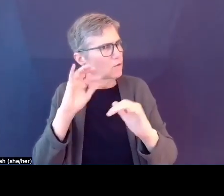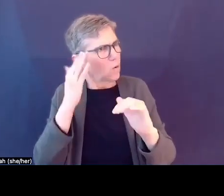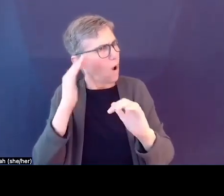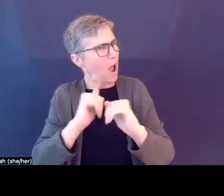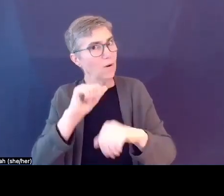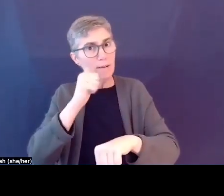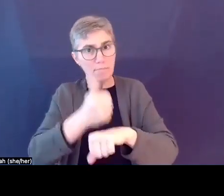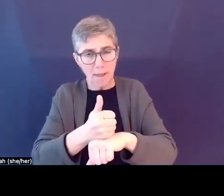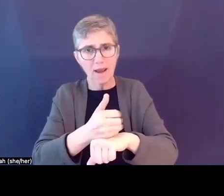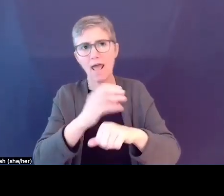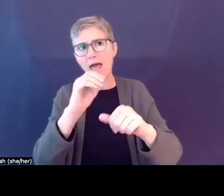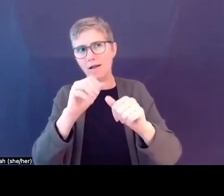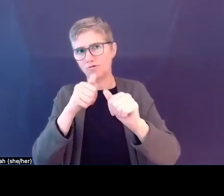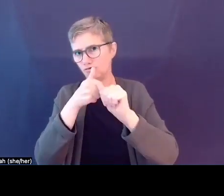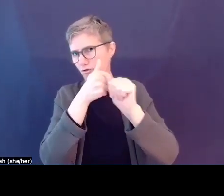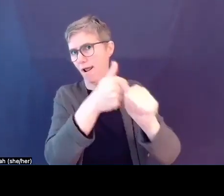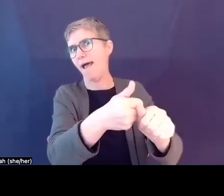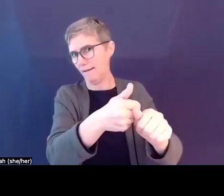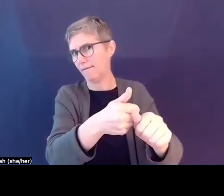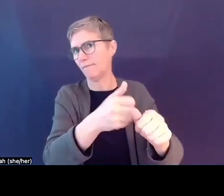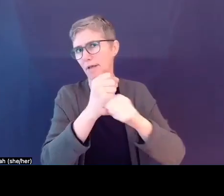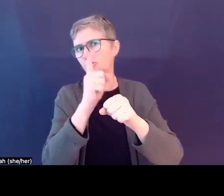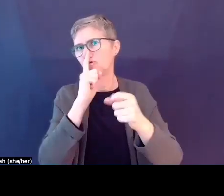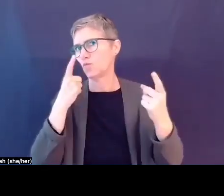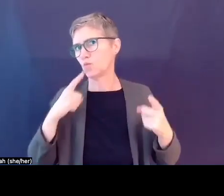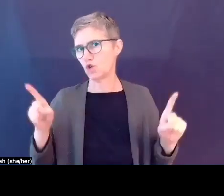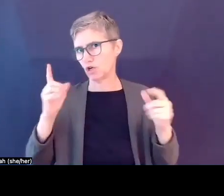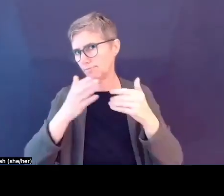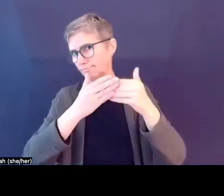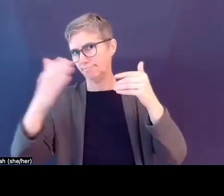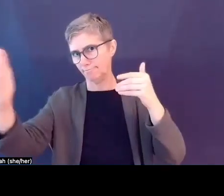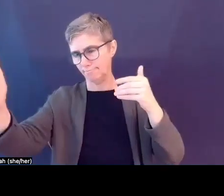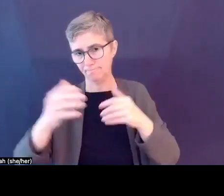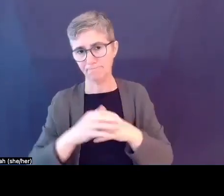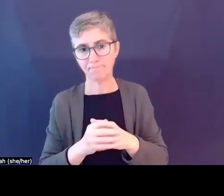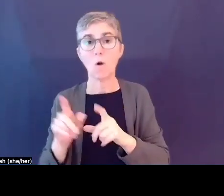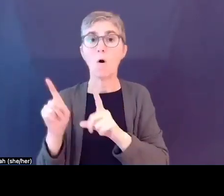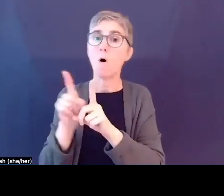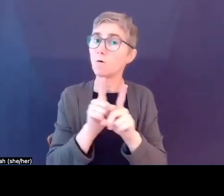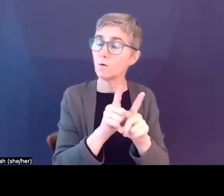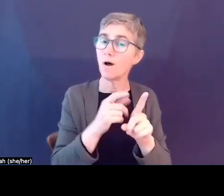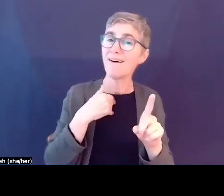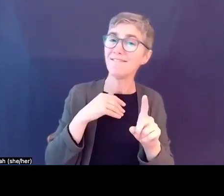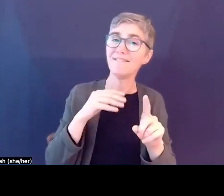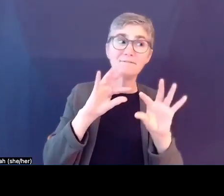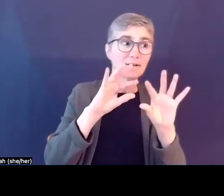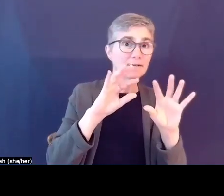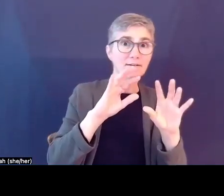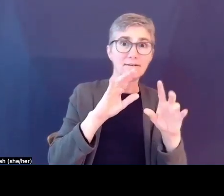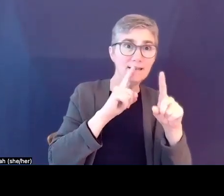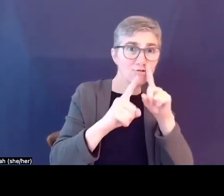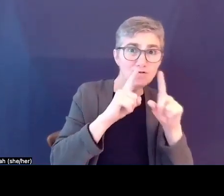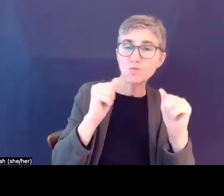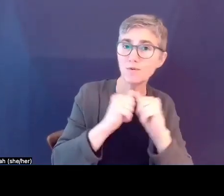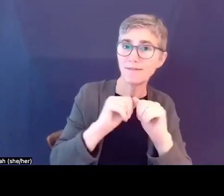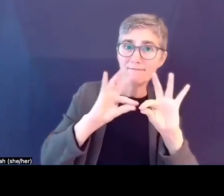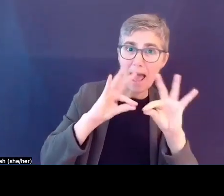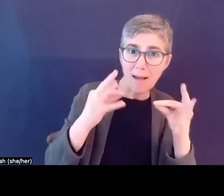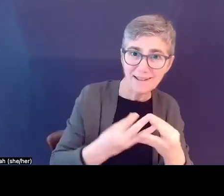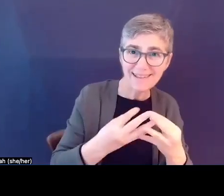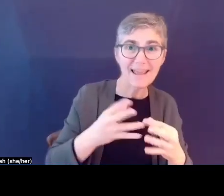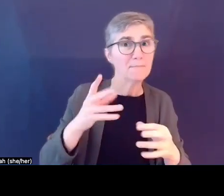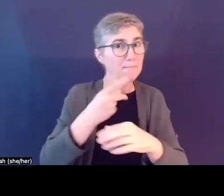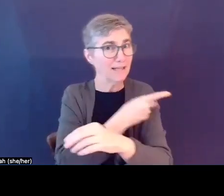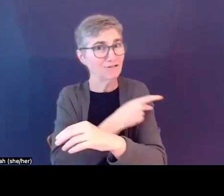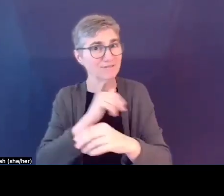on works and makes a difference. We will also have patient and family interviews to understand what their treatment experiences